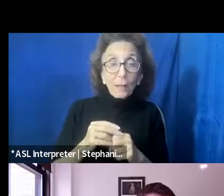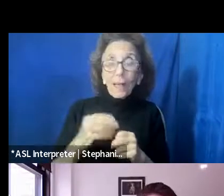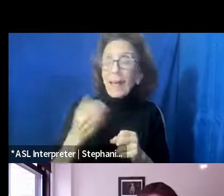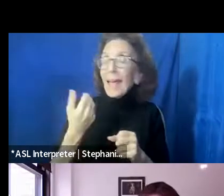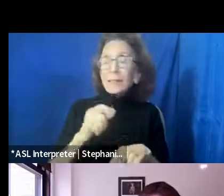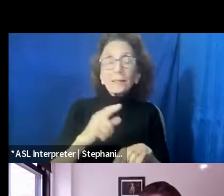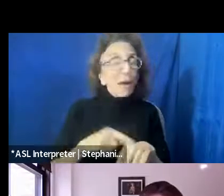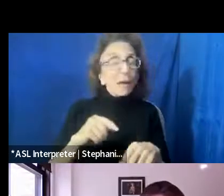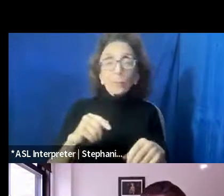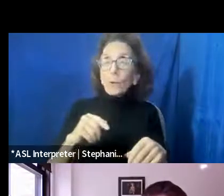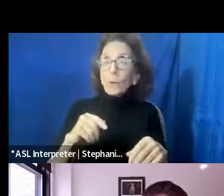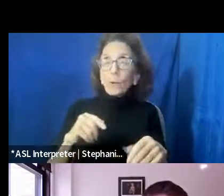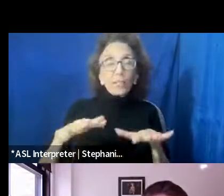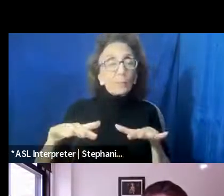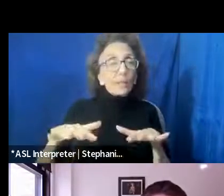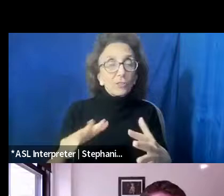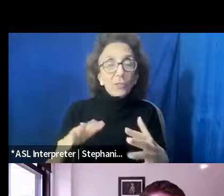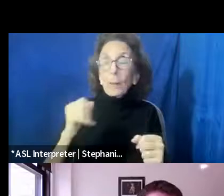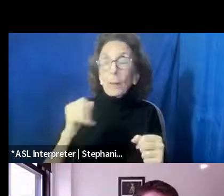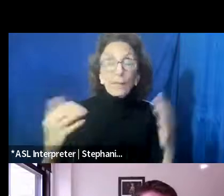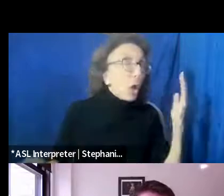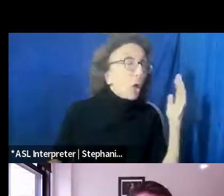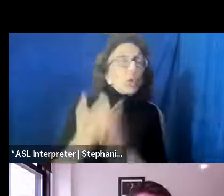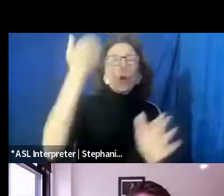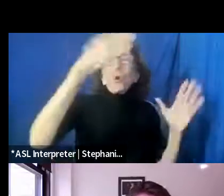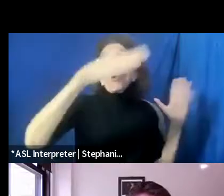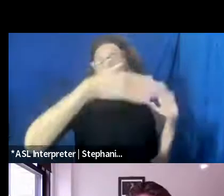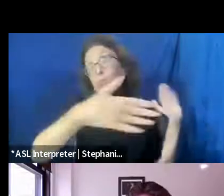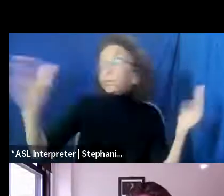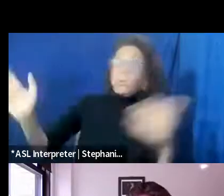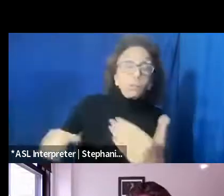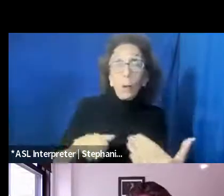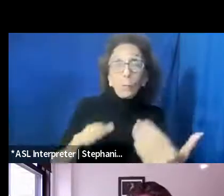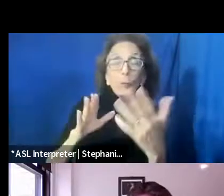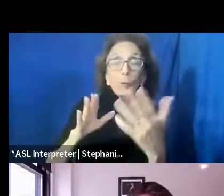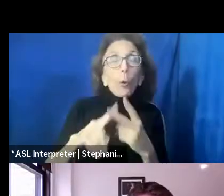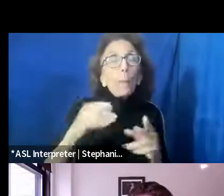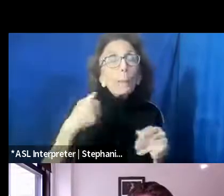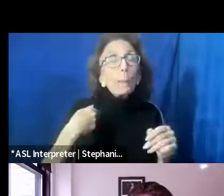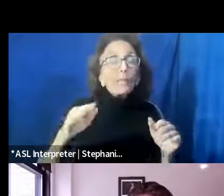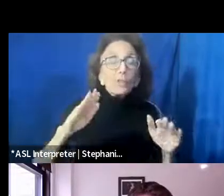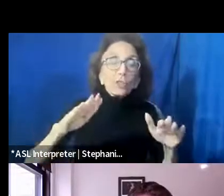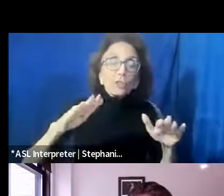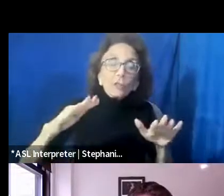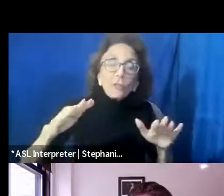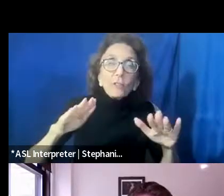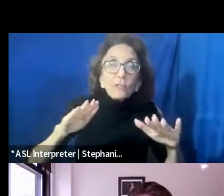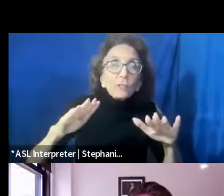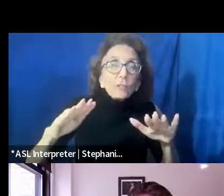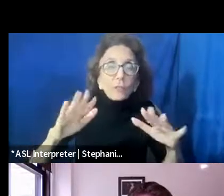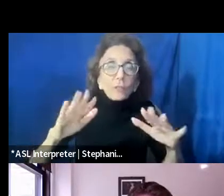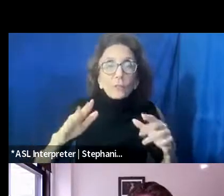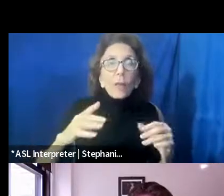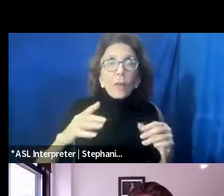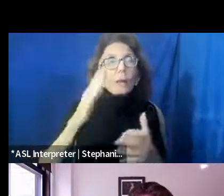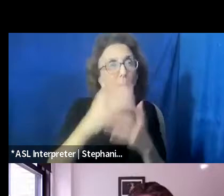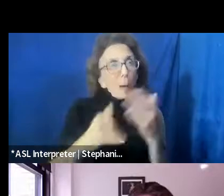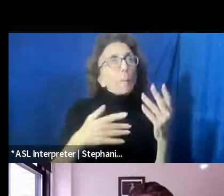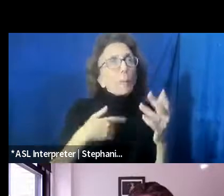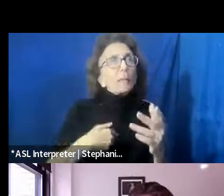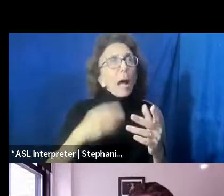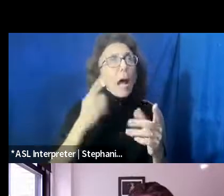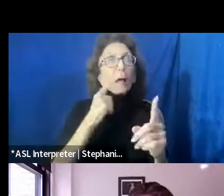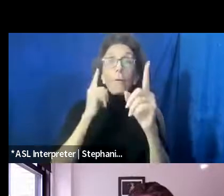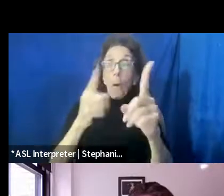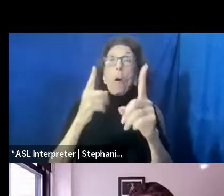something entirely or just a shift in a line, that there are the impacts that I intended for. And then there